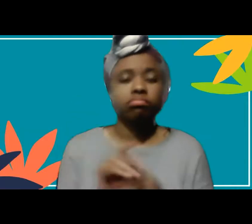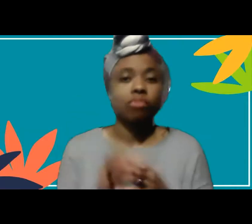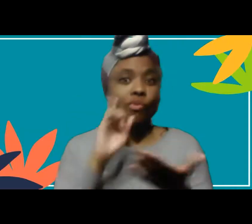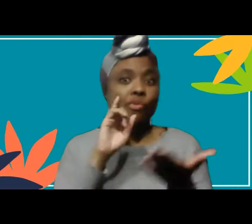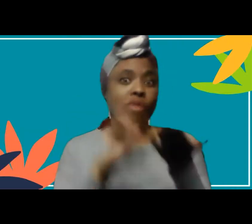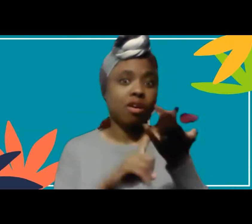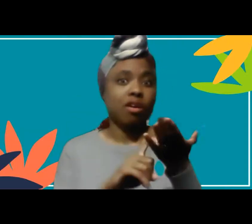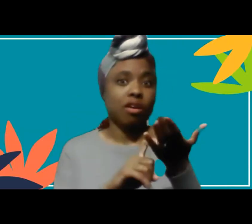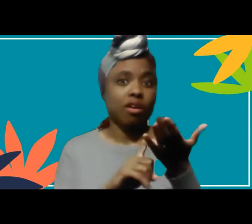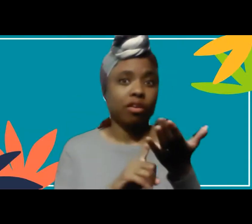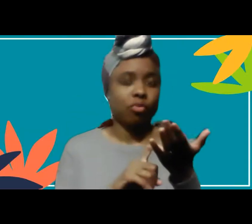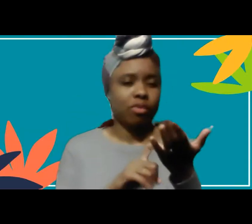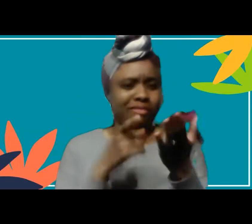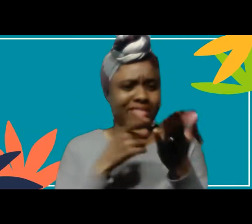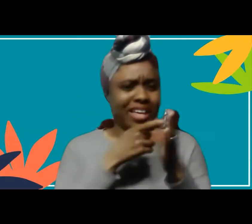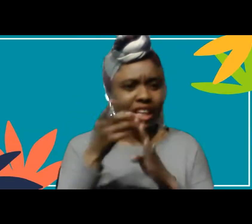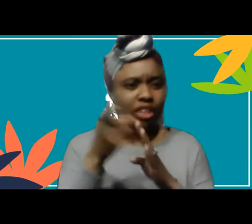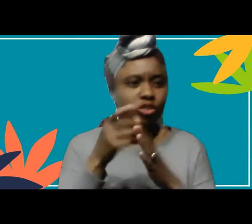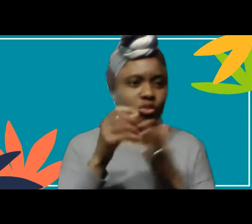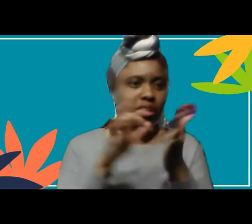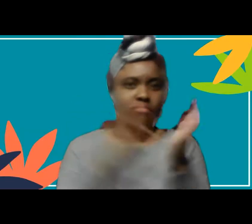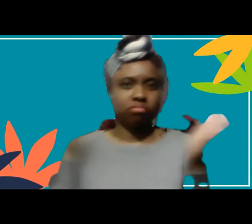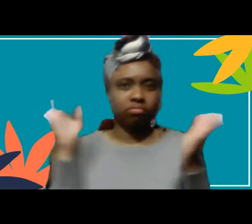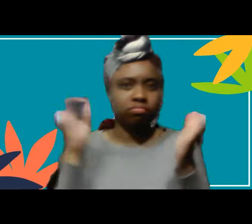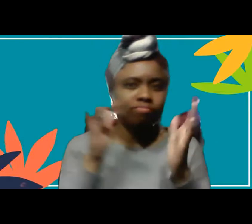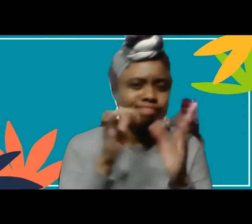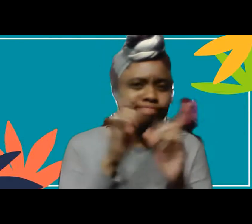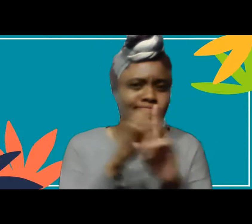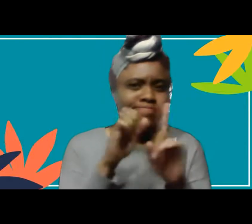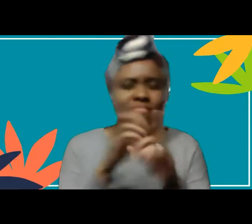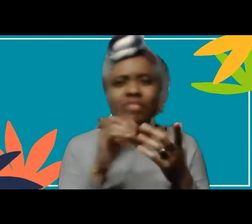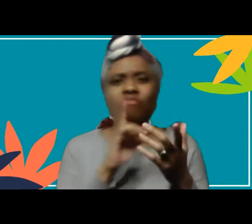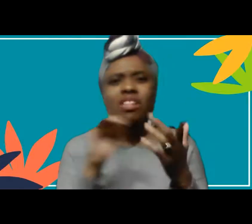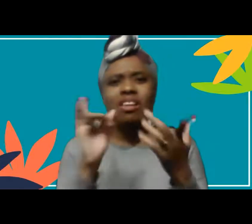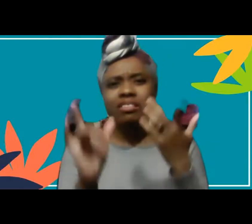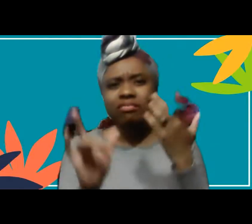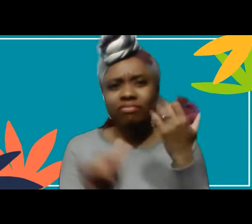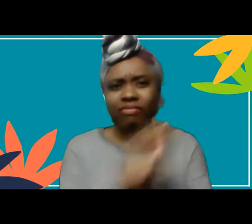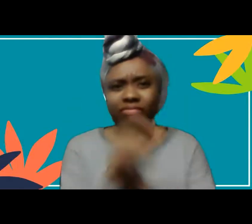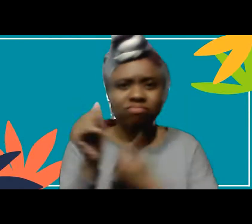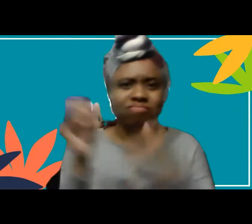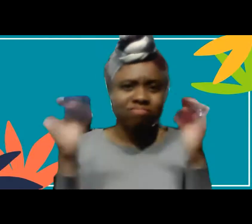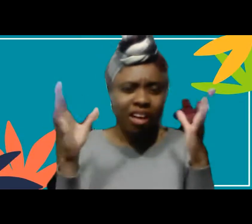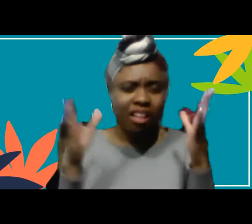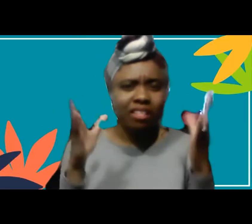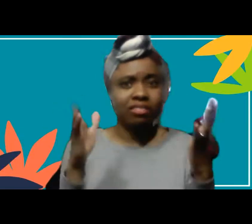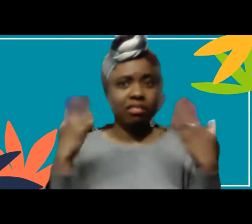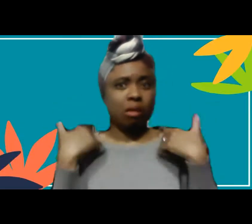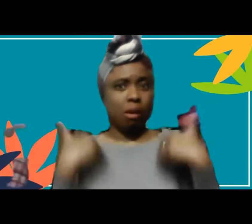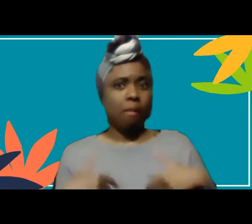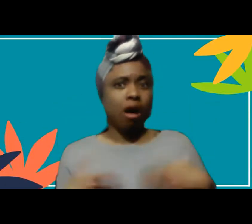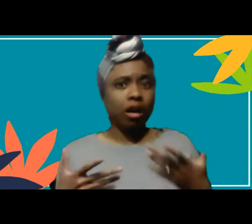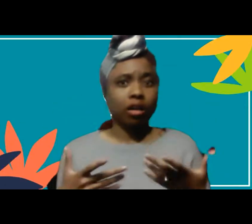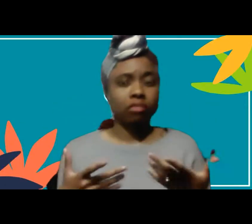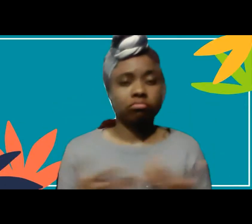extractive industry is also violence on our bodies, and it plays out in many